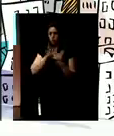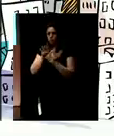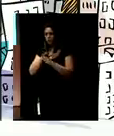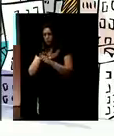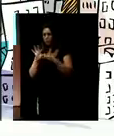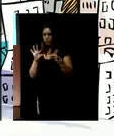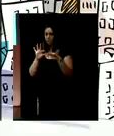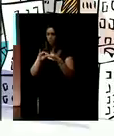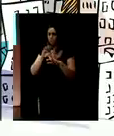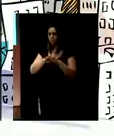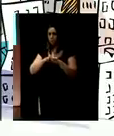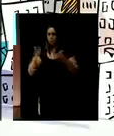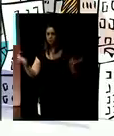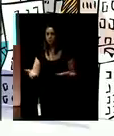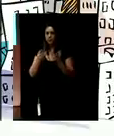in